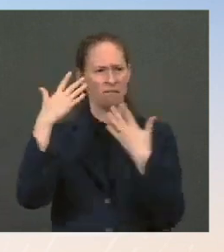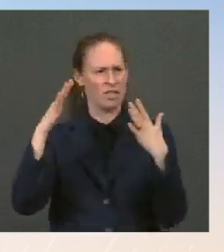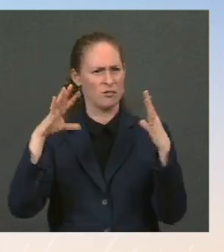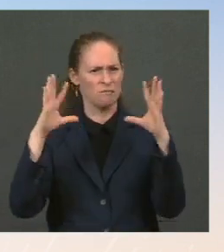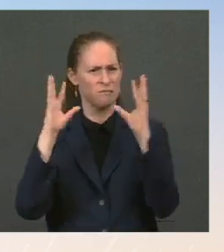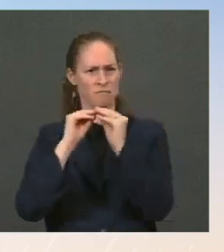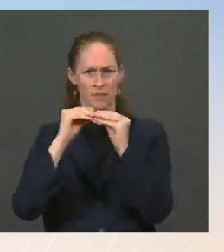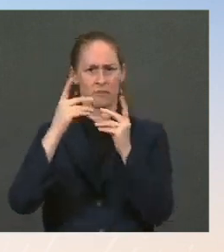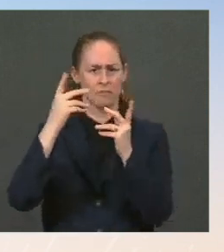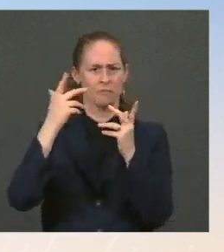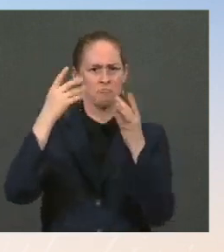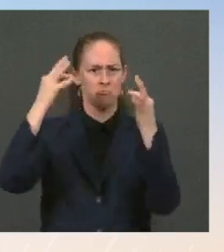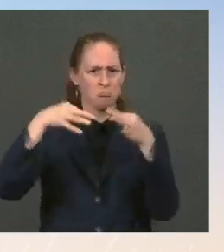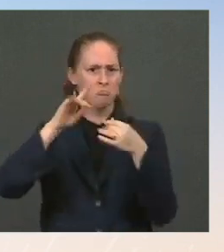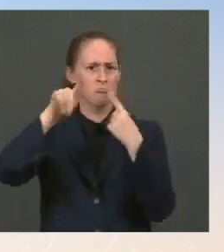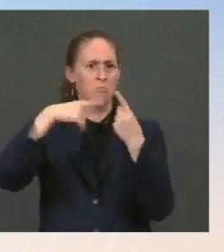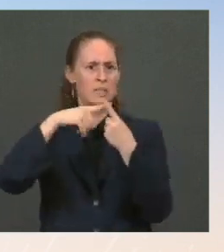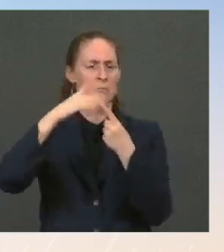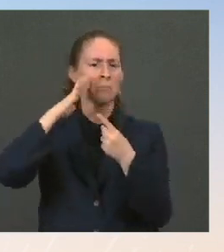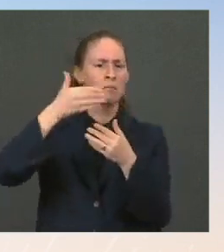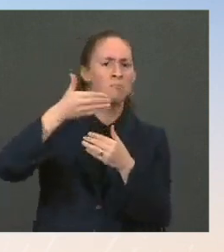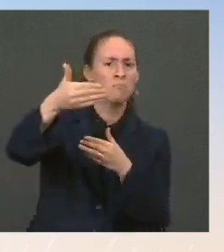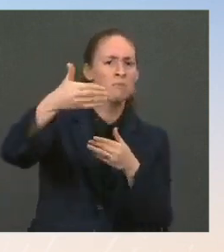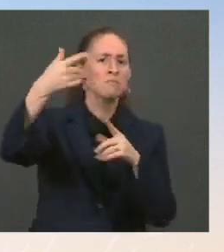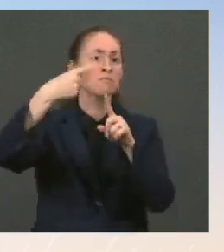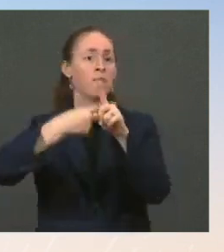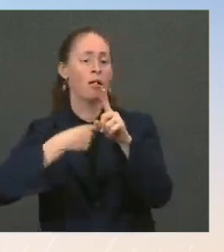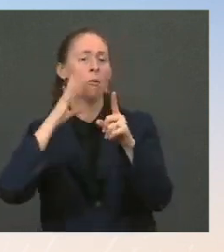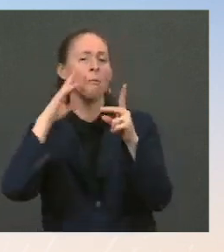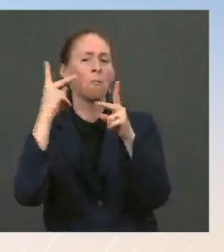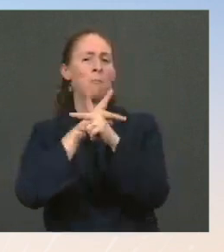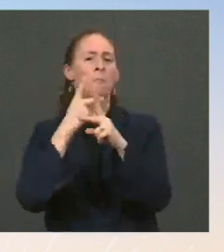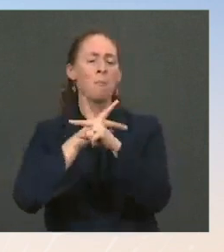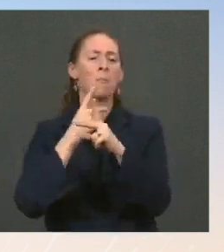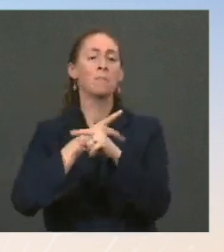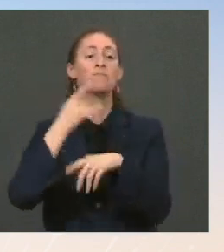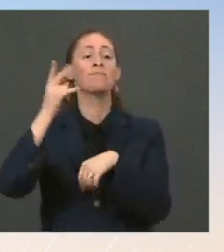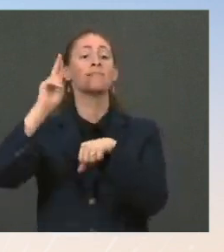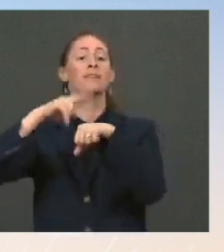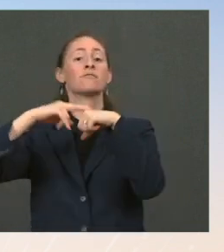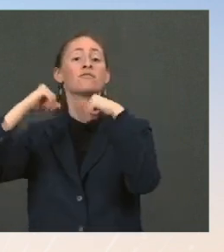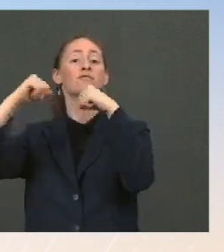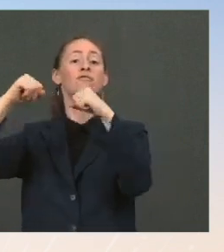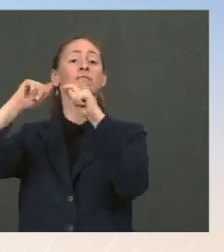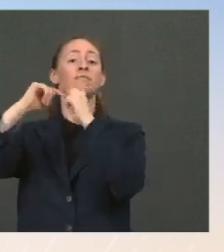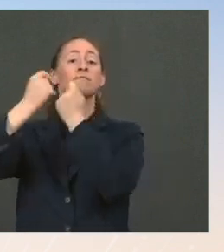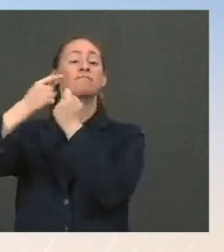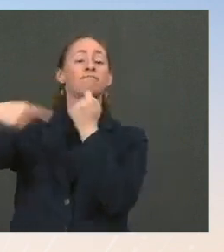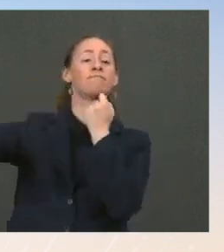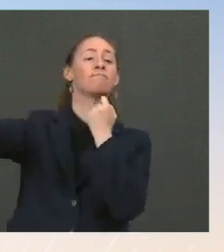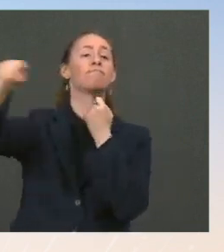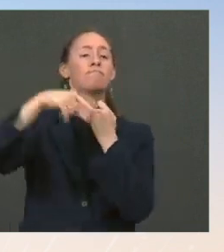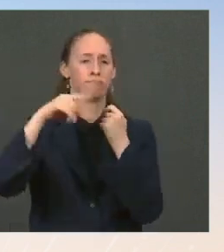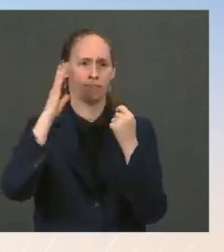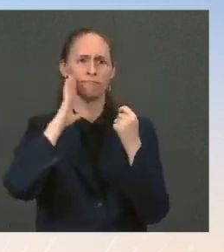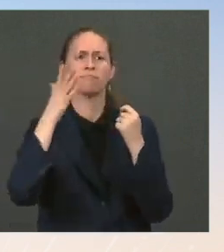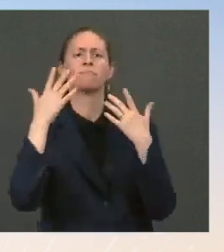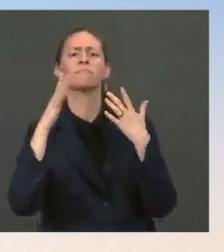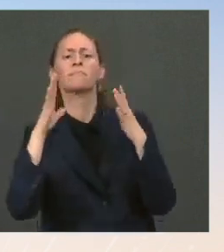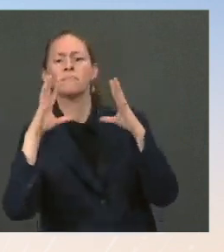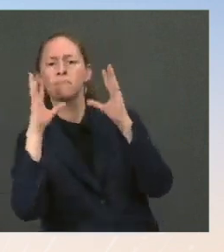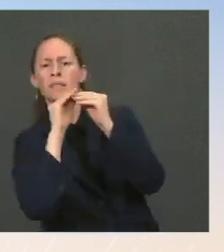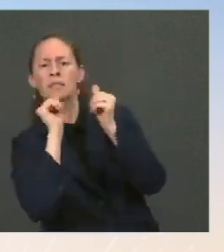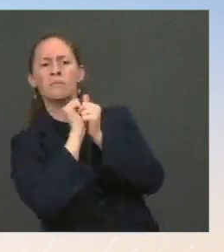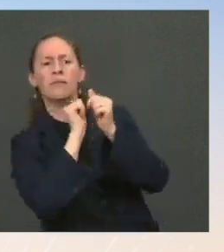the details of that. As you saw, our national security advisor and members of our national security team have met with their counterparts